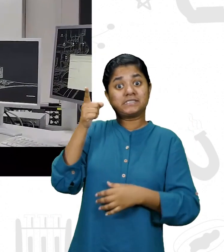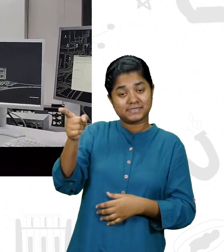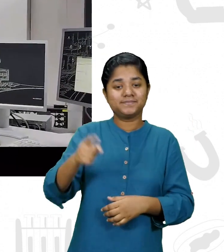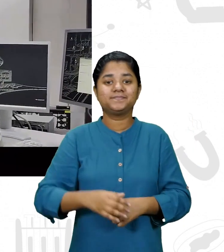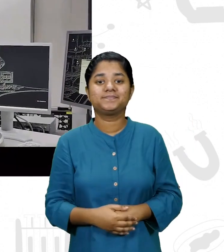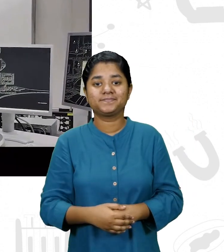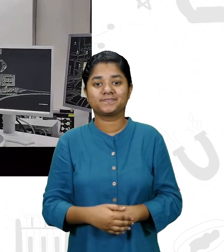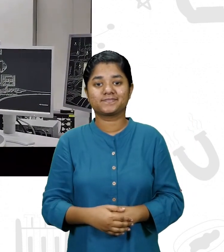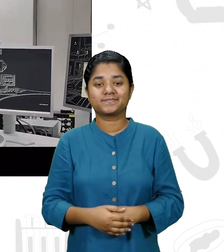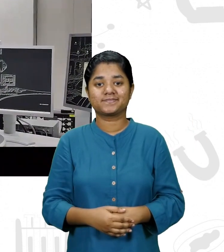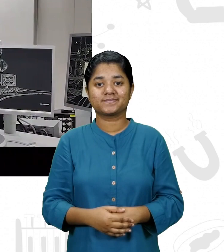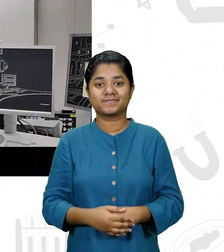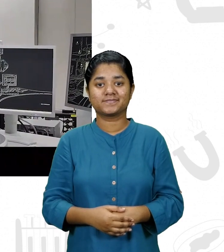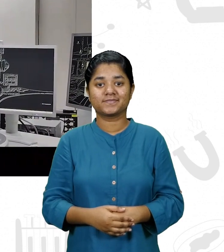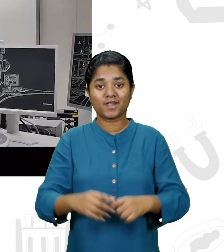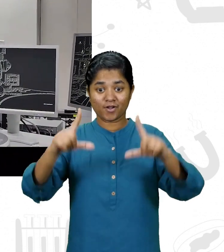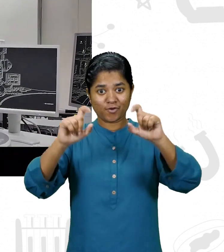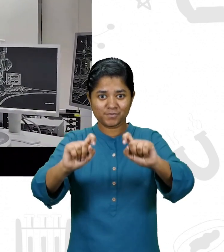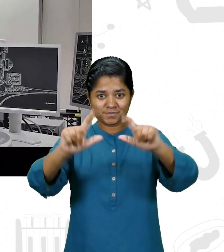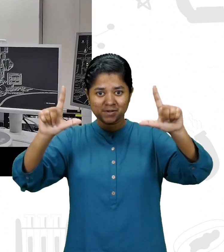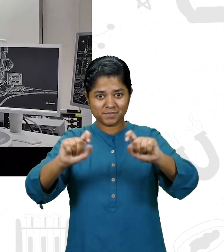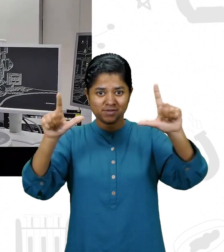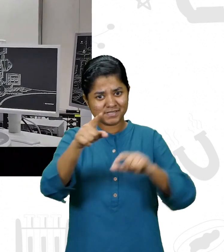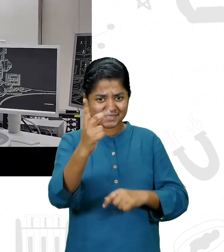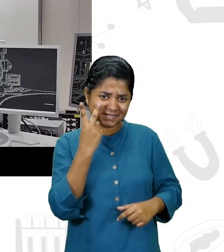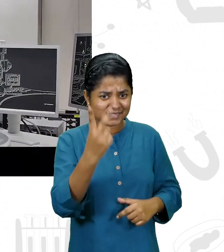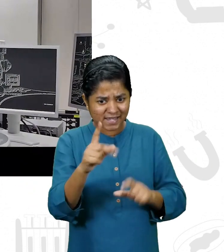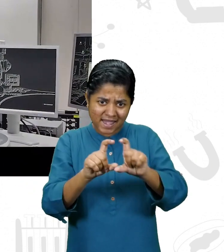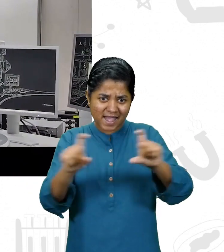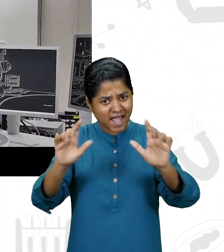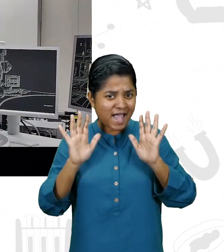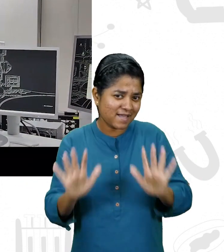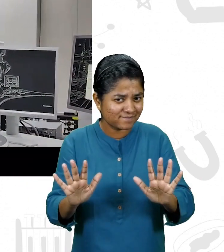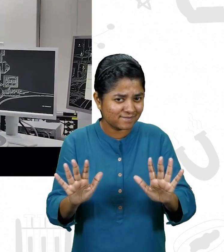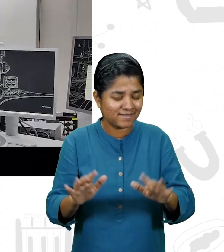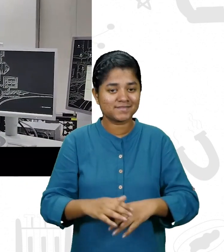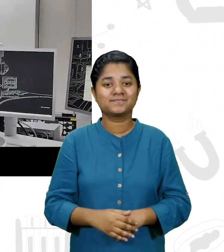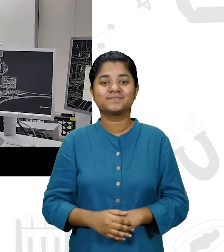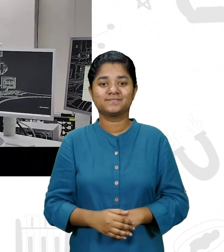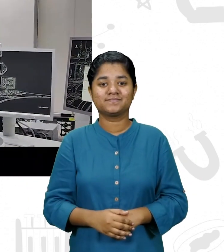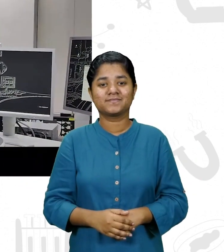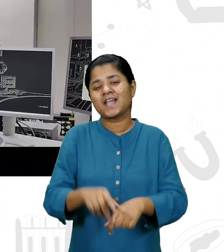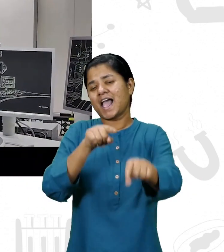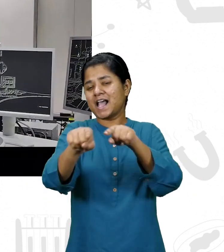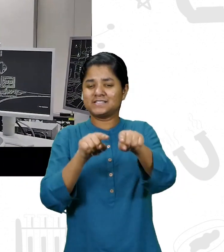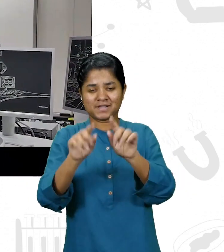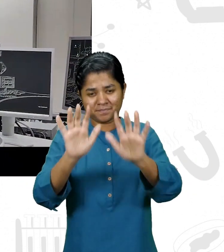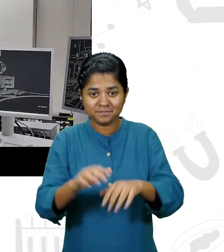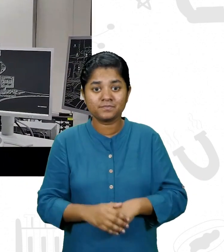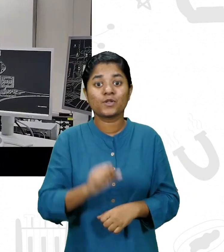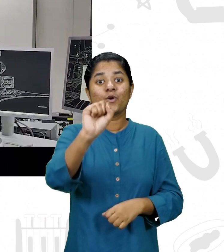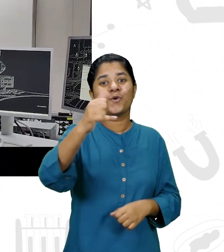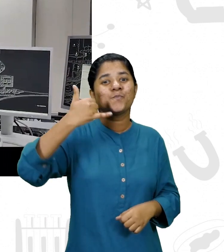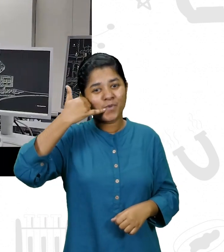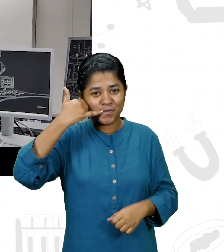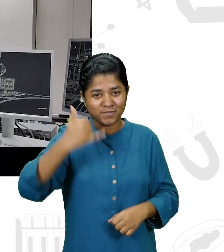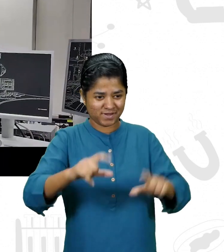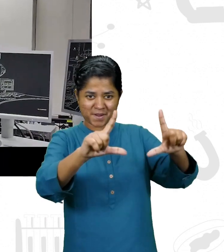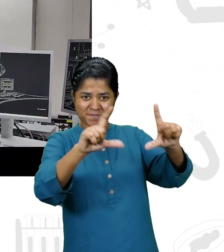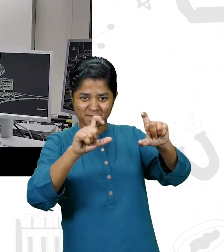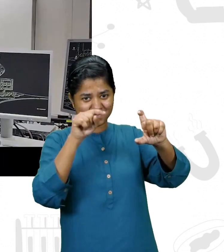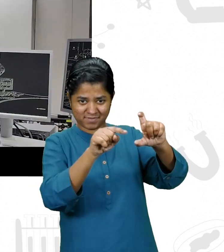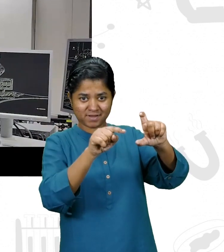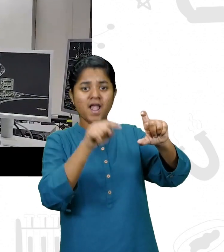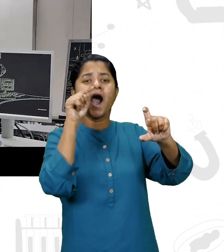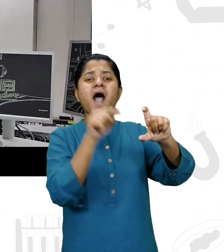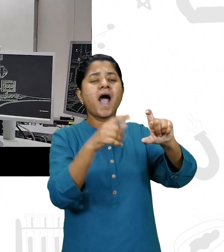In a nutshell, if you want to know, is that it magnifies a given object while still retaining the clarity. For example,